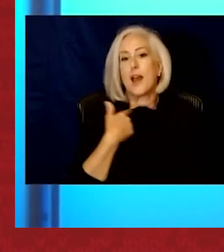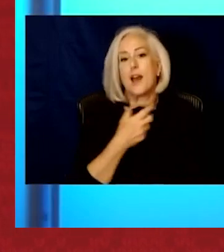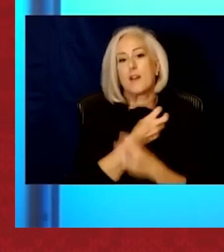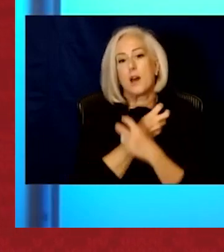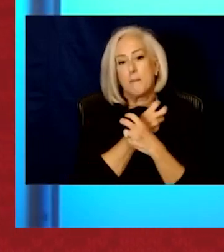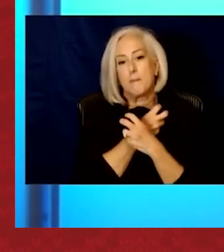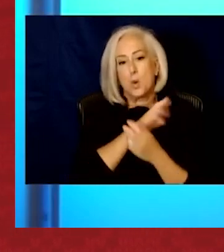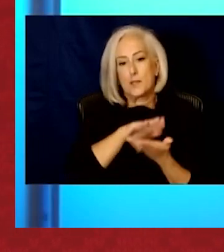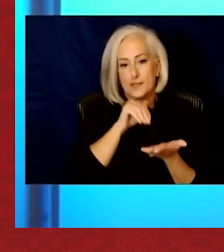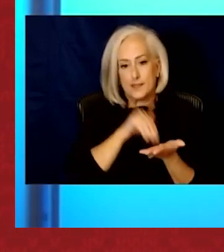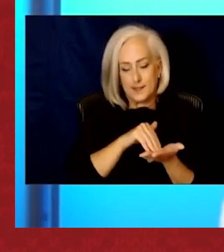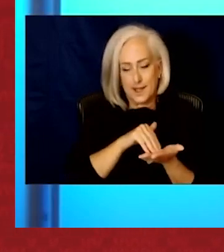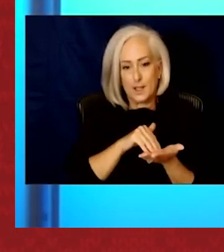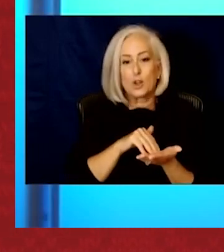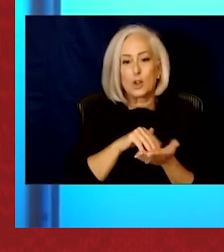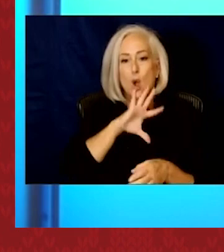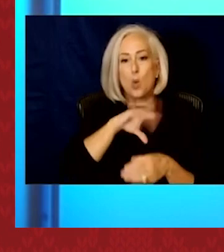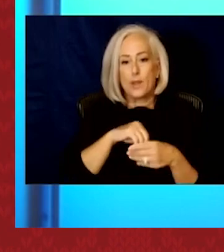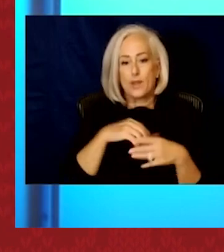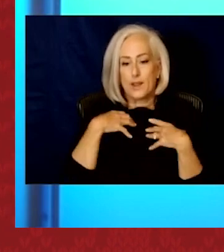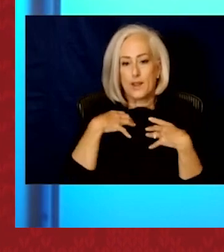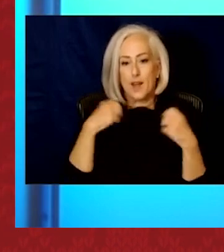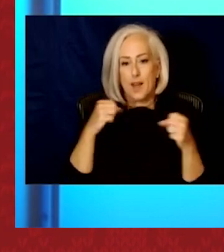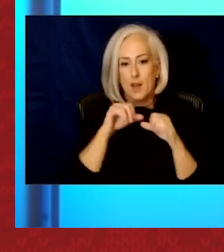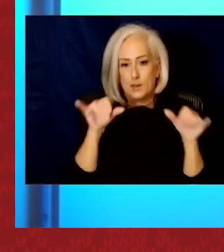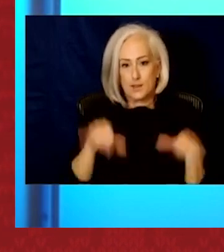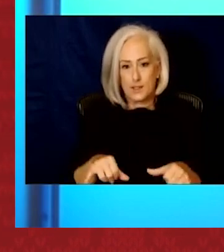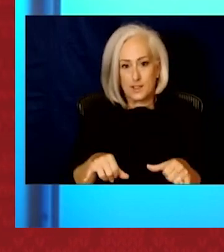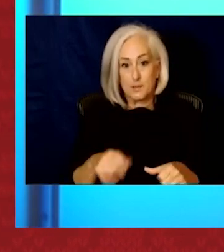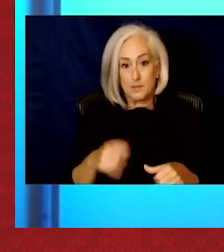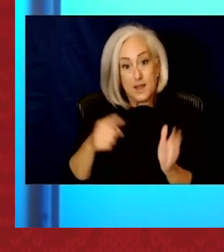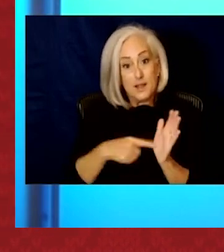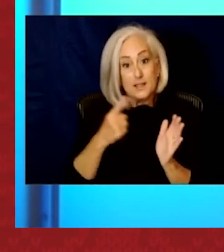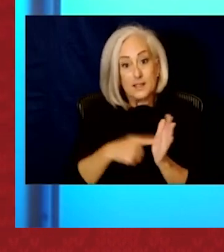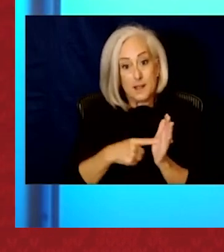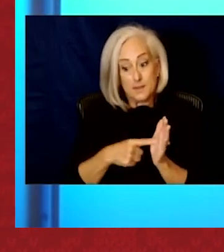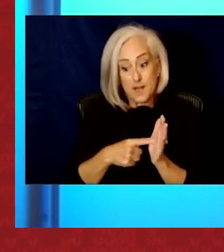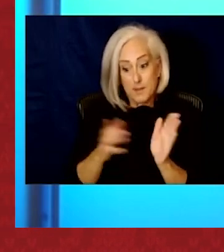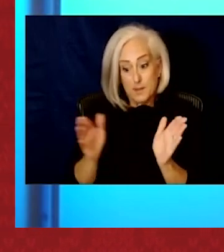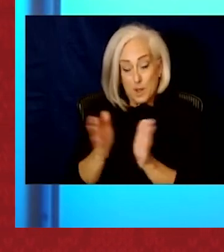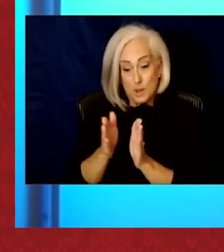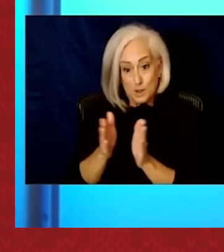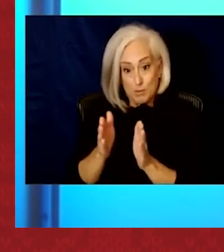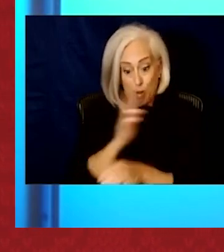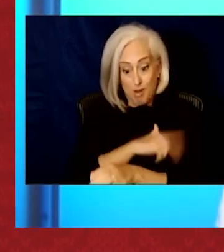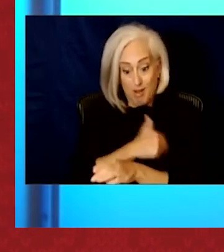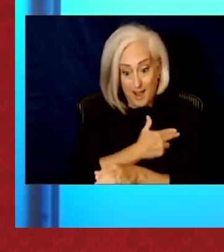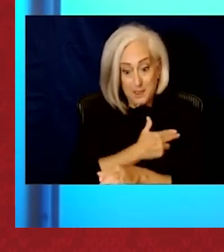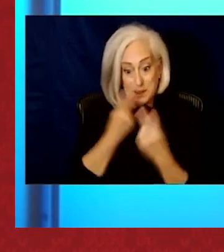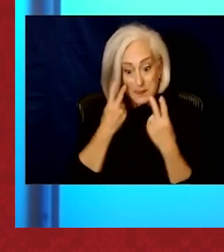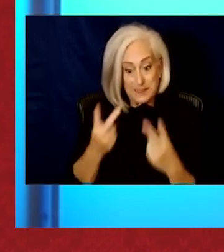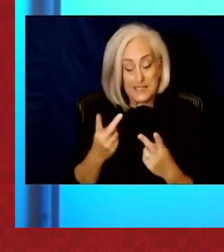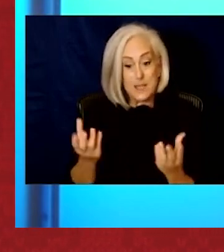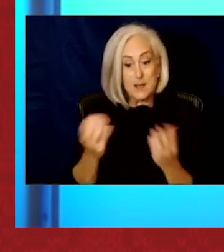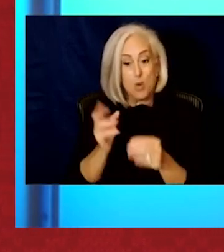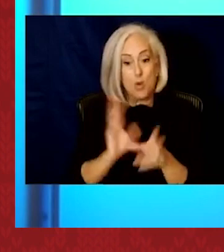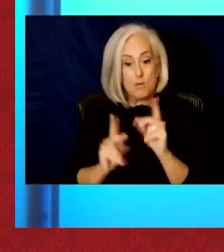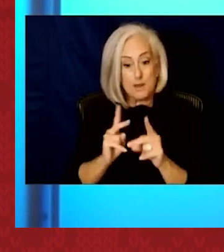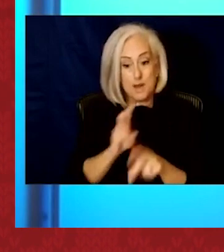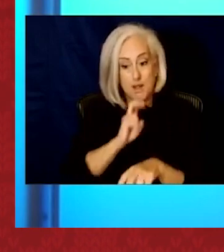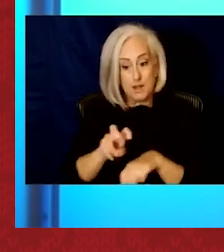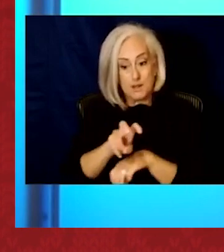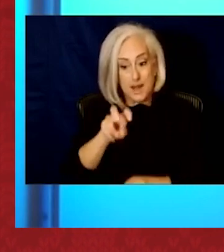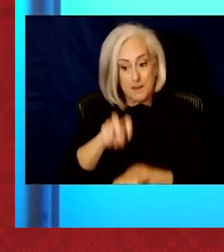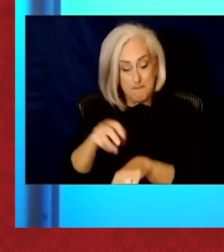those smaller facilities who, unfortunately, sometimes see more snake bites because they're out in the rural areas where people are interacting with,